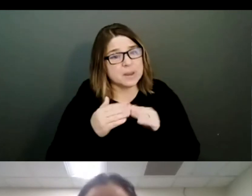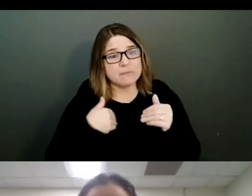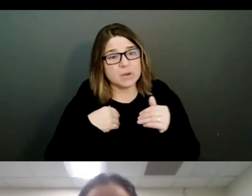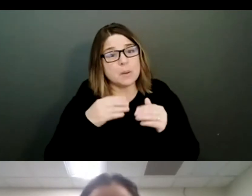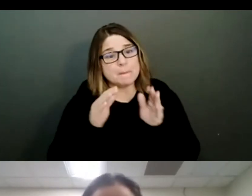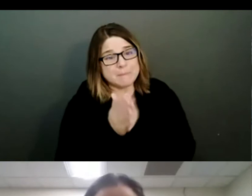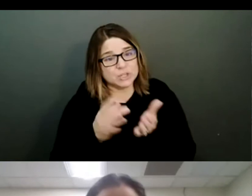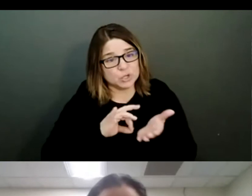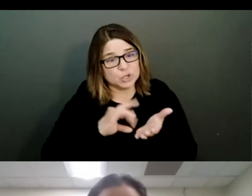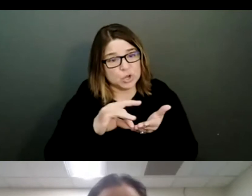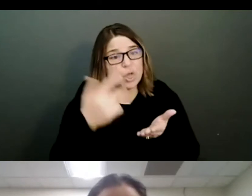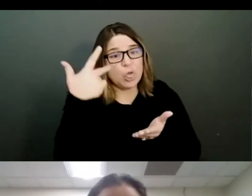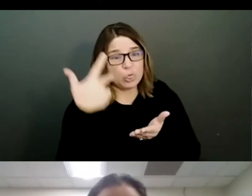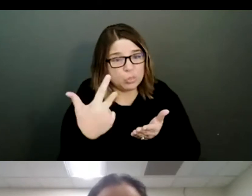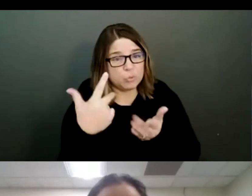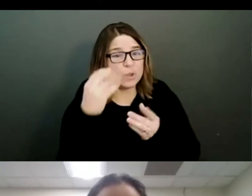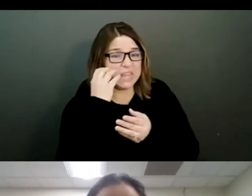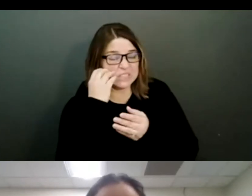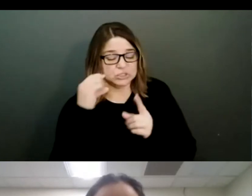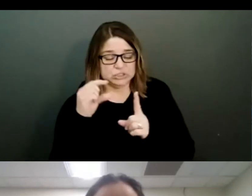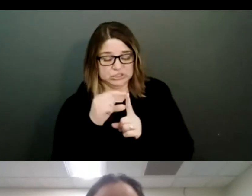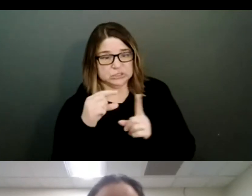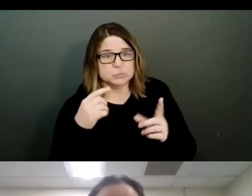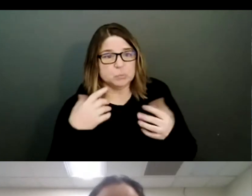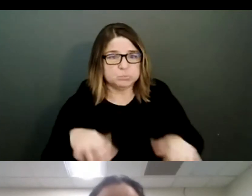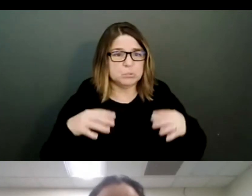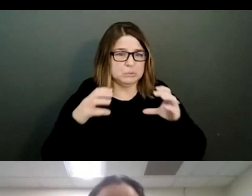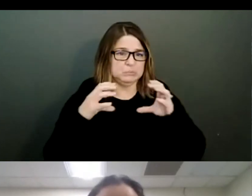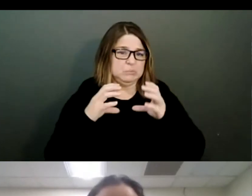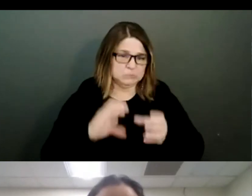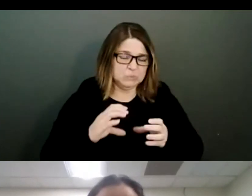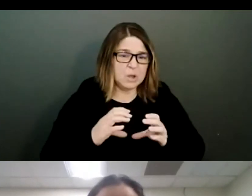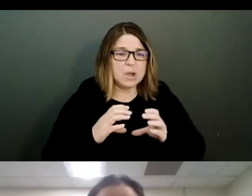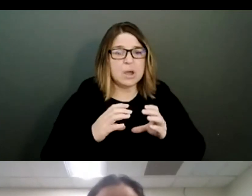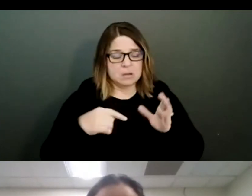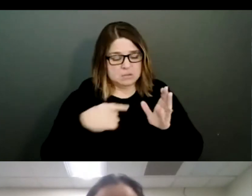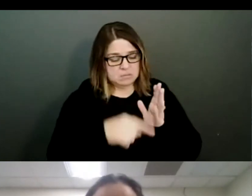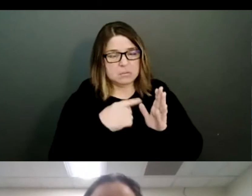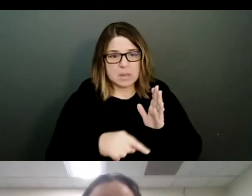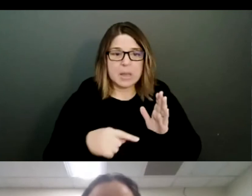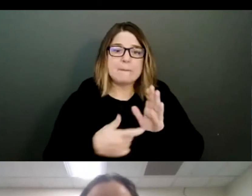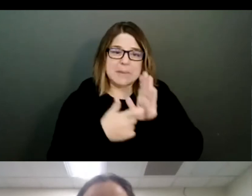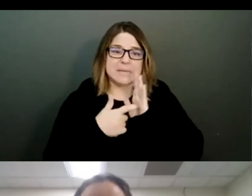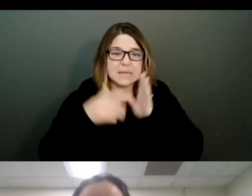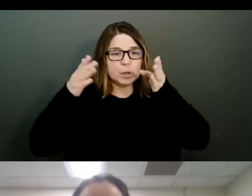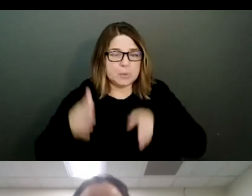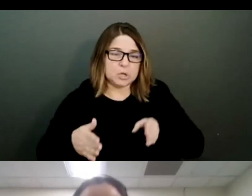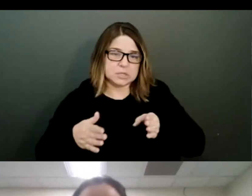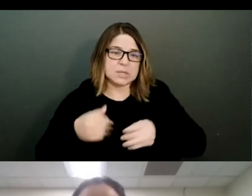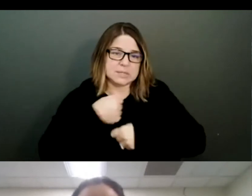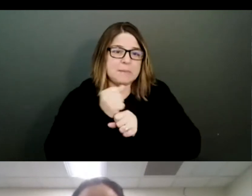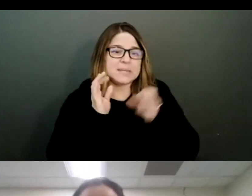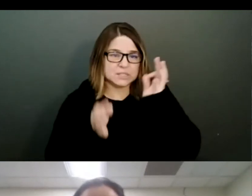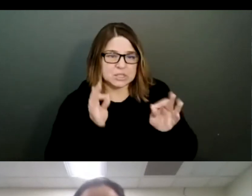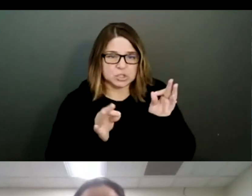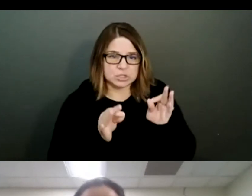of the legal documents needed in order to mandate a person to be able to make those decisions. A